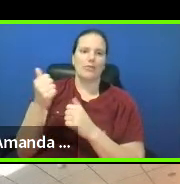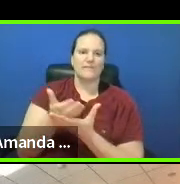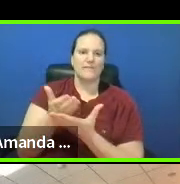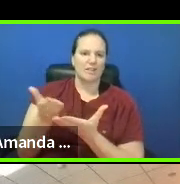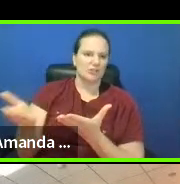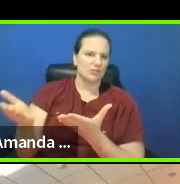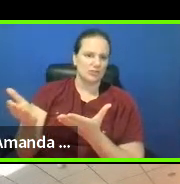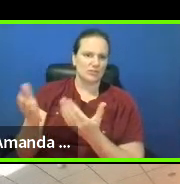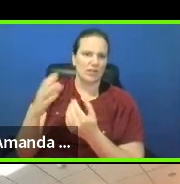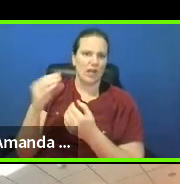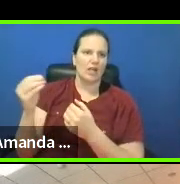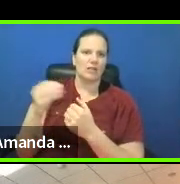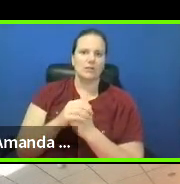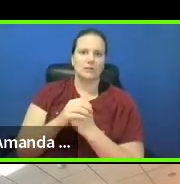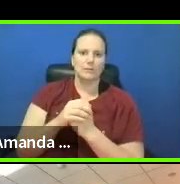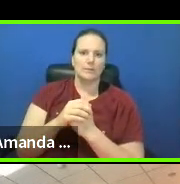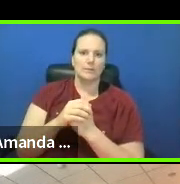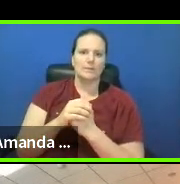factors. And,